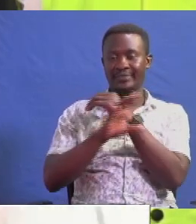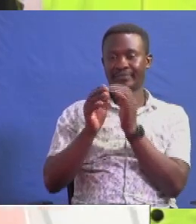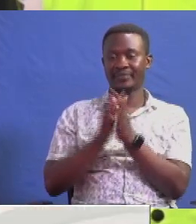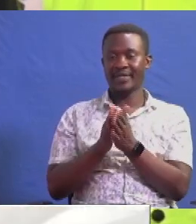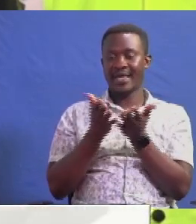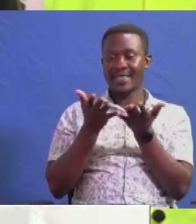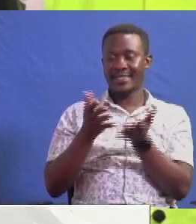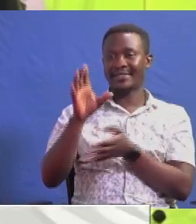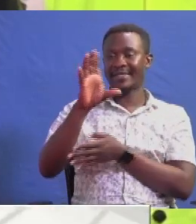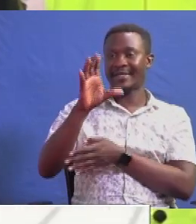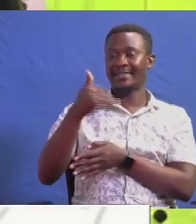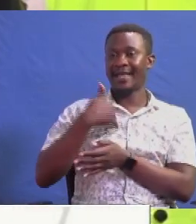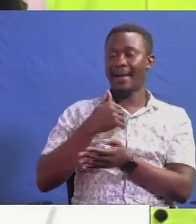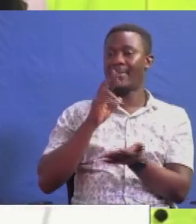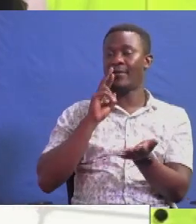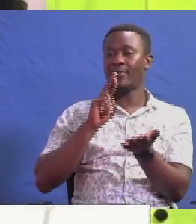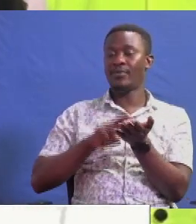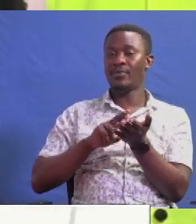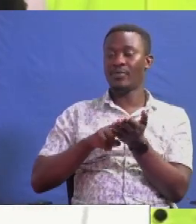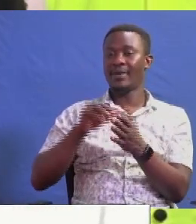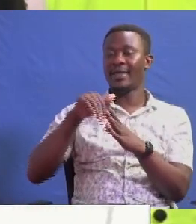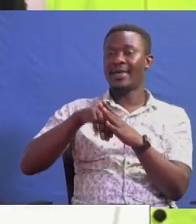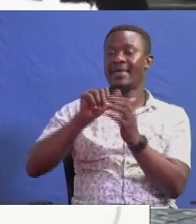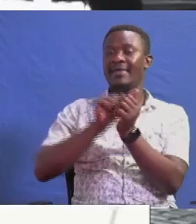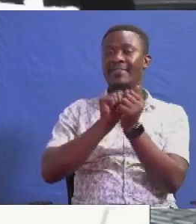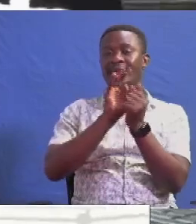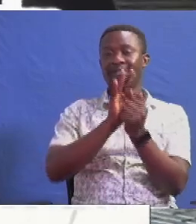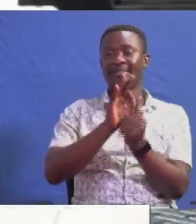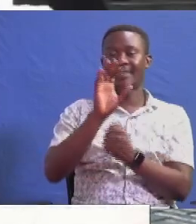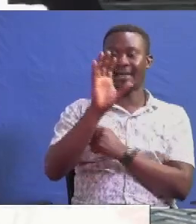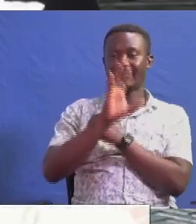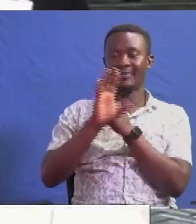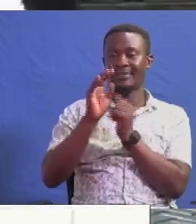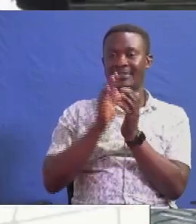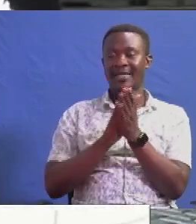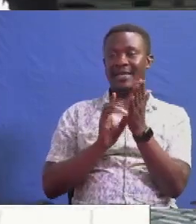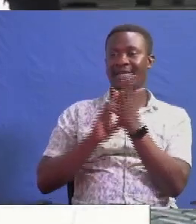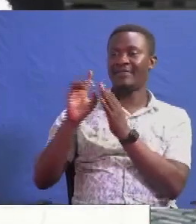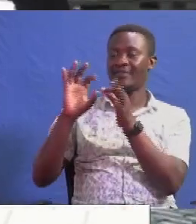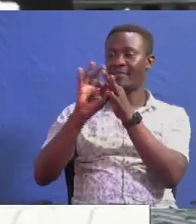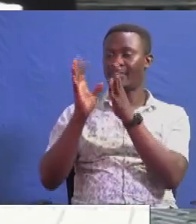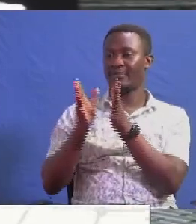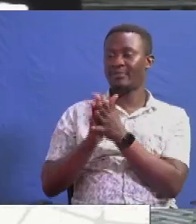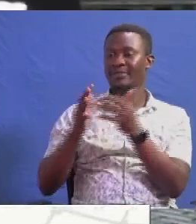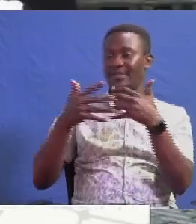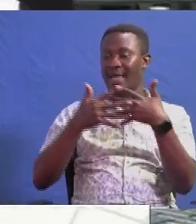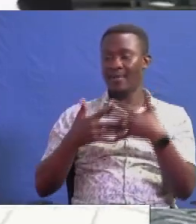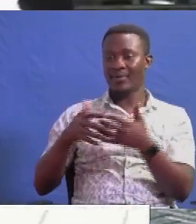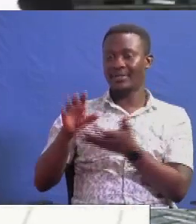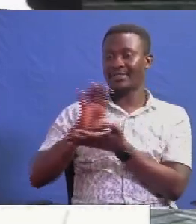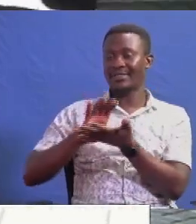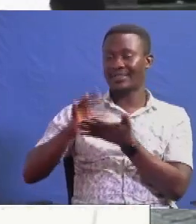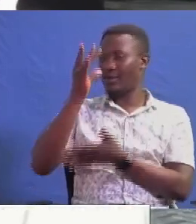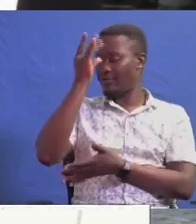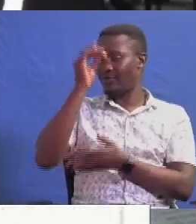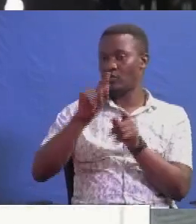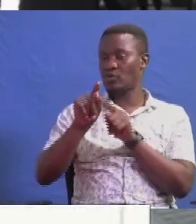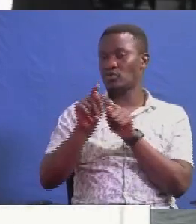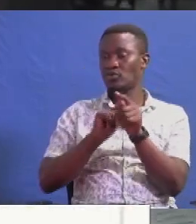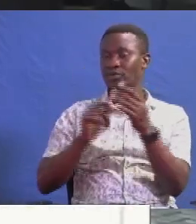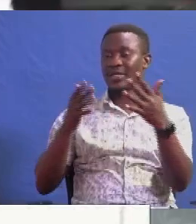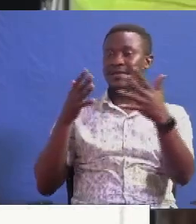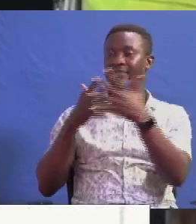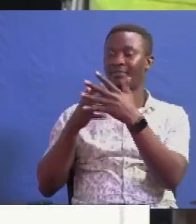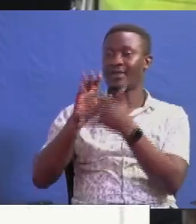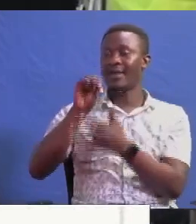these cases have been reported in 13 counties. Development partners, including the America Center of Disease Control and Prevention and